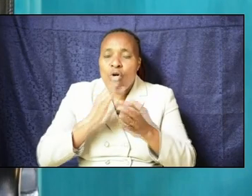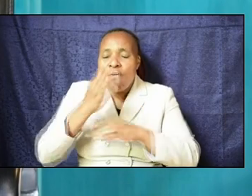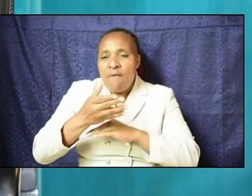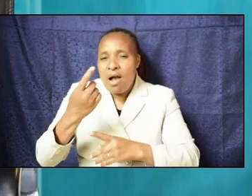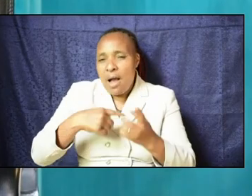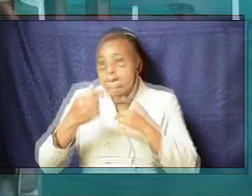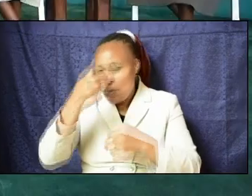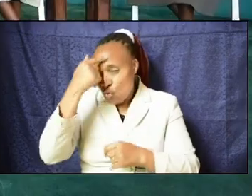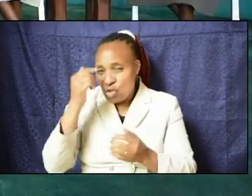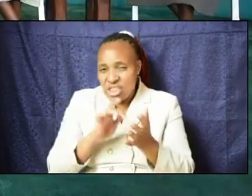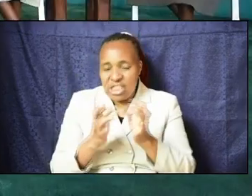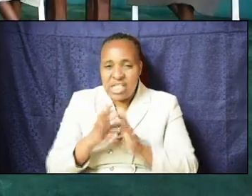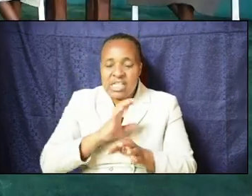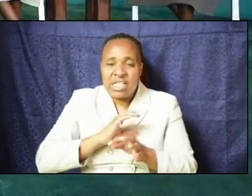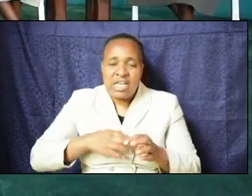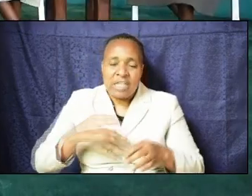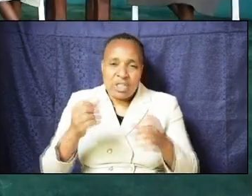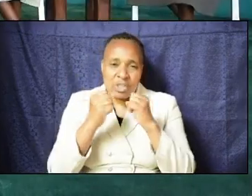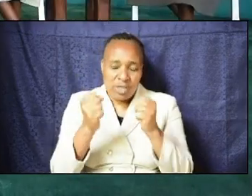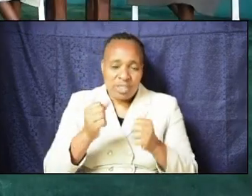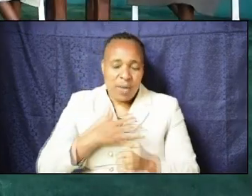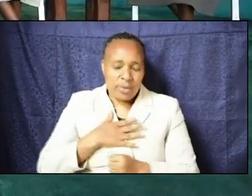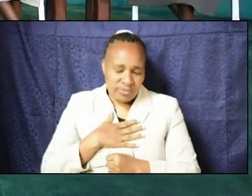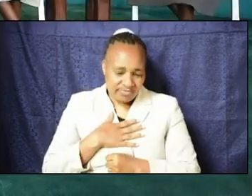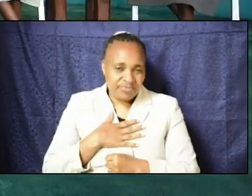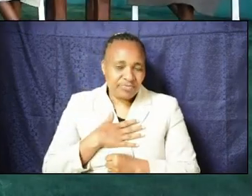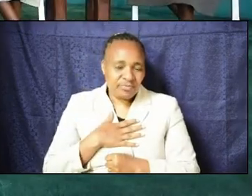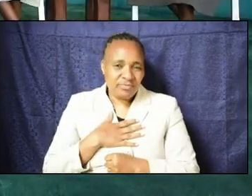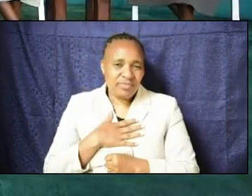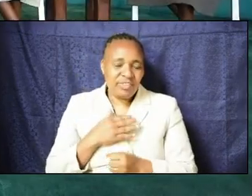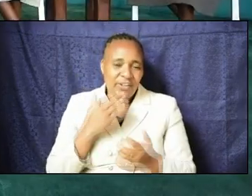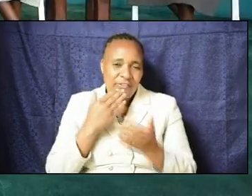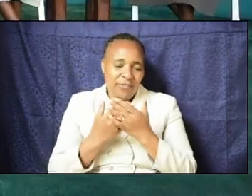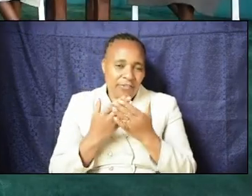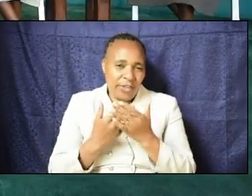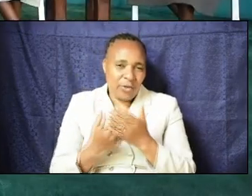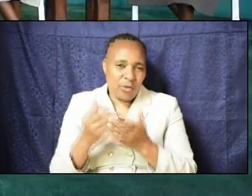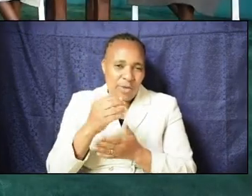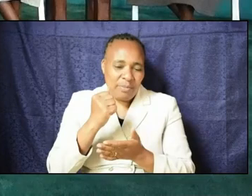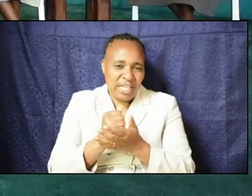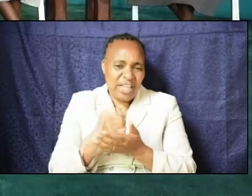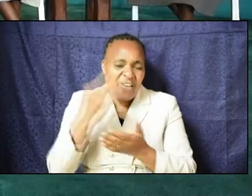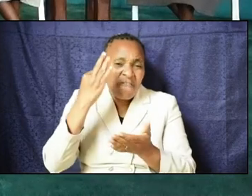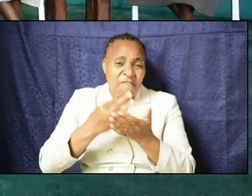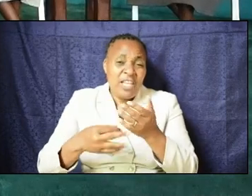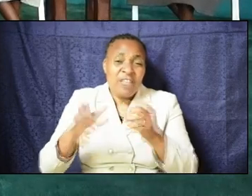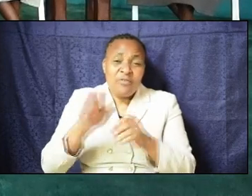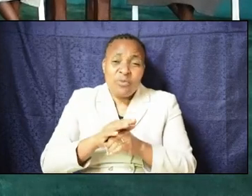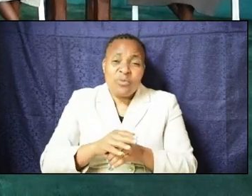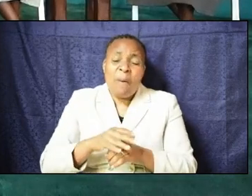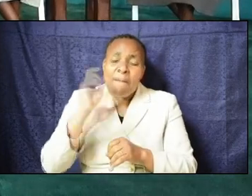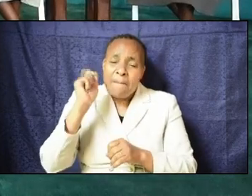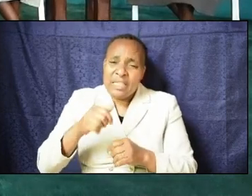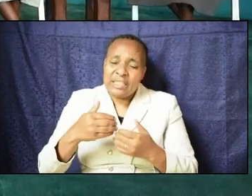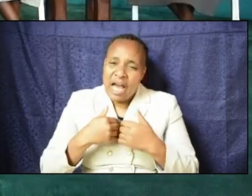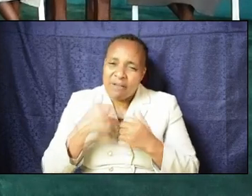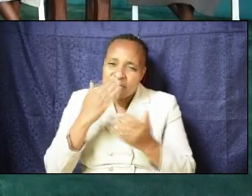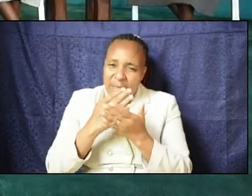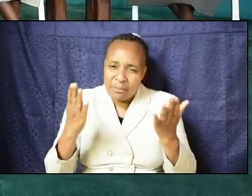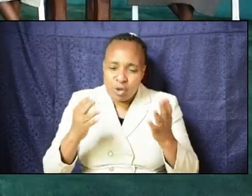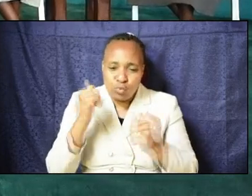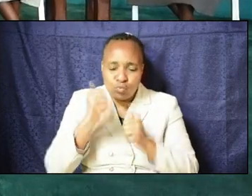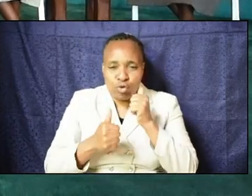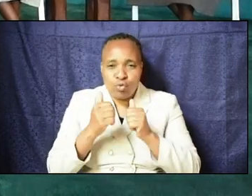strength. Amen, amen. Thank you for that. Faithfulness has to be something that we are committed